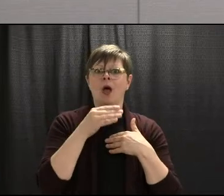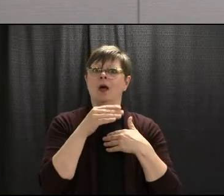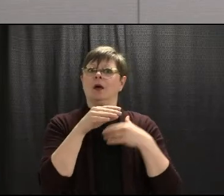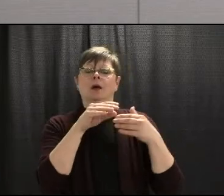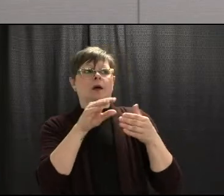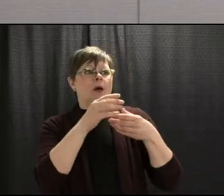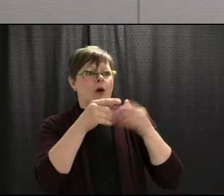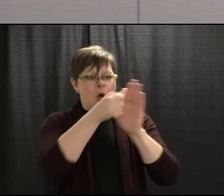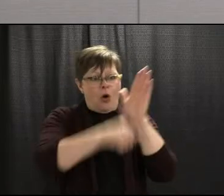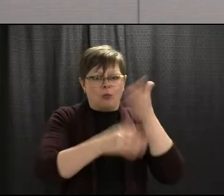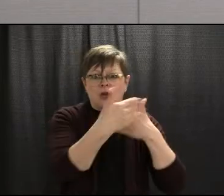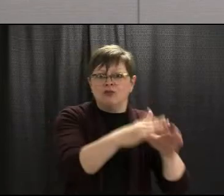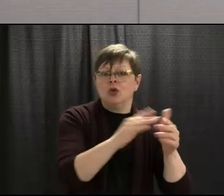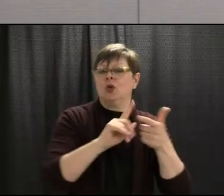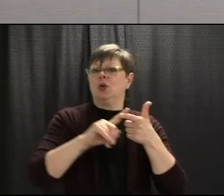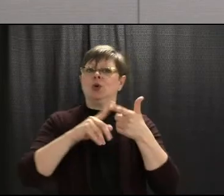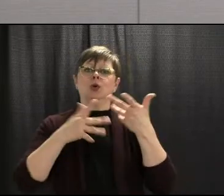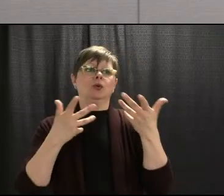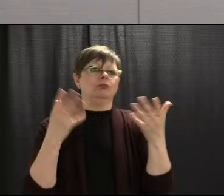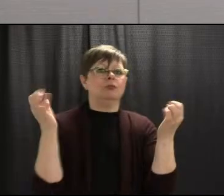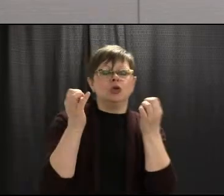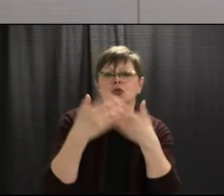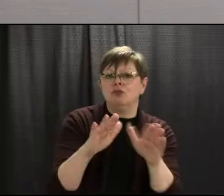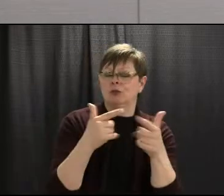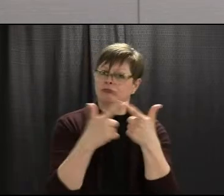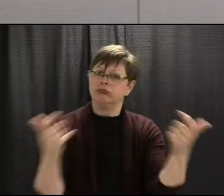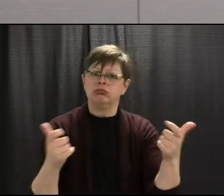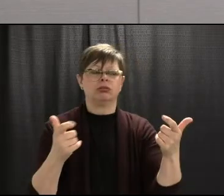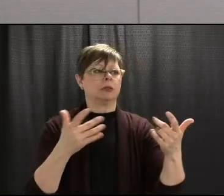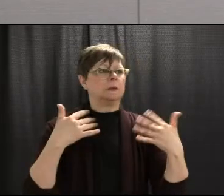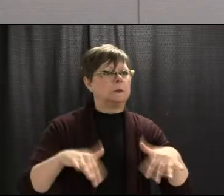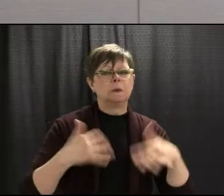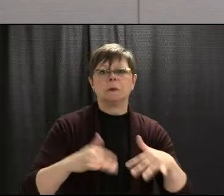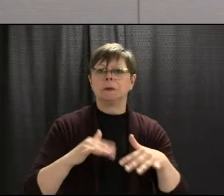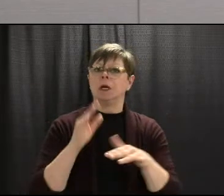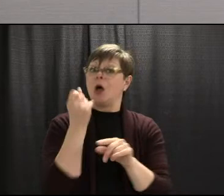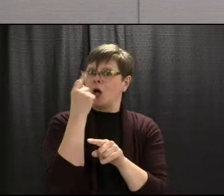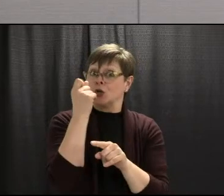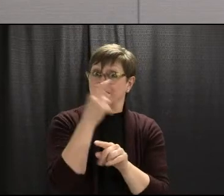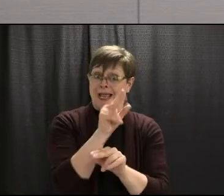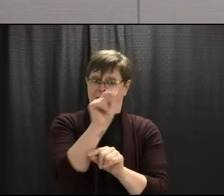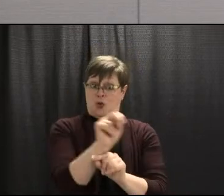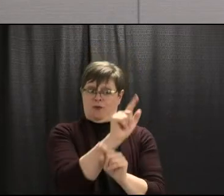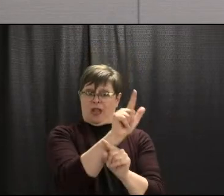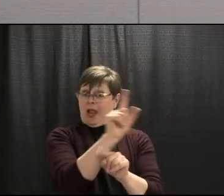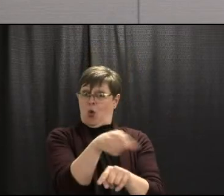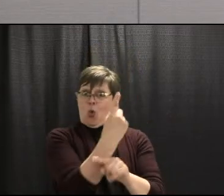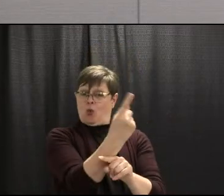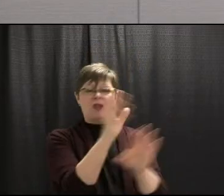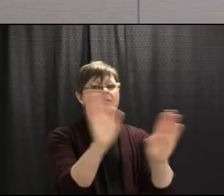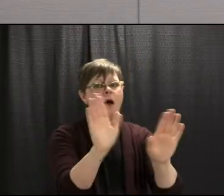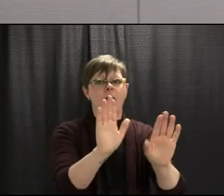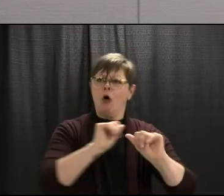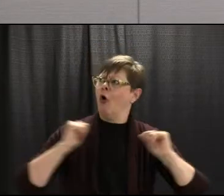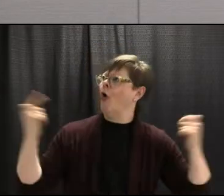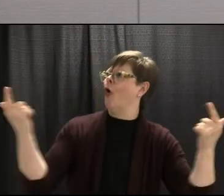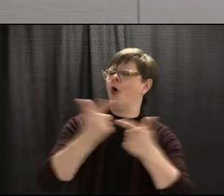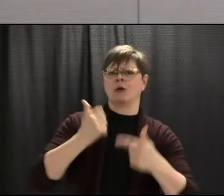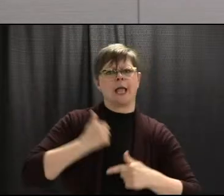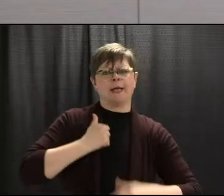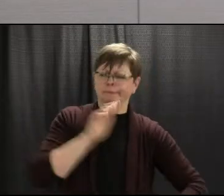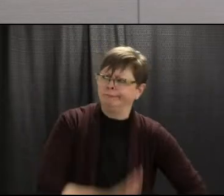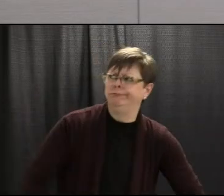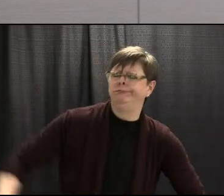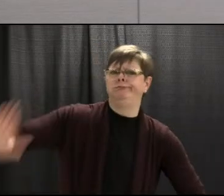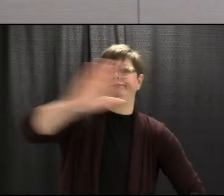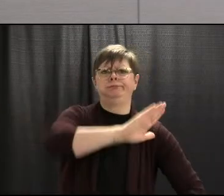hallways everywhere. There has been a significant shift in nursing, not in Newfoundland and Labrador, it's consistent in all other premiers that I speak with,